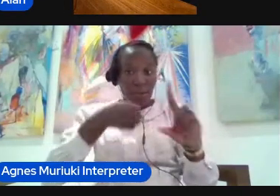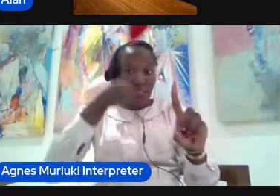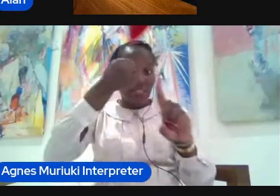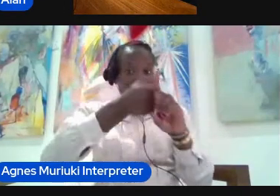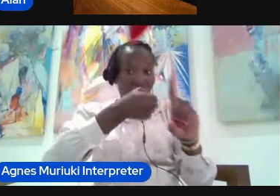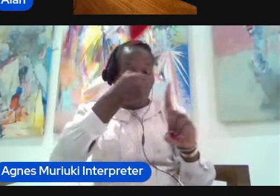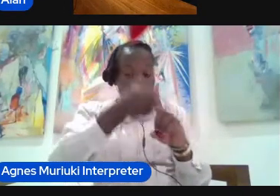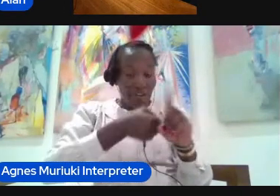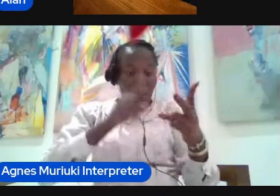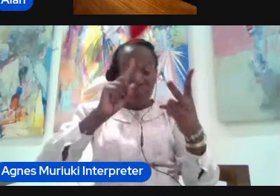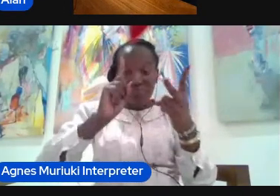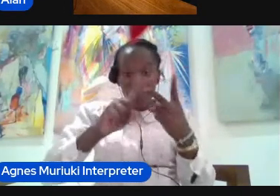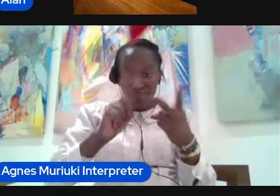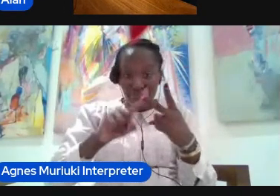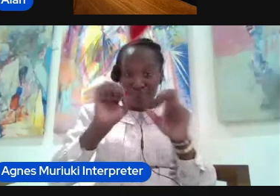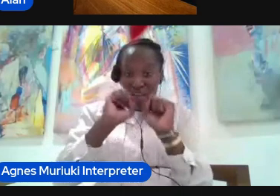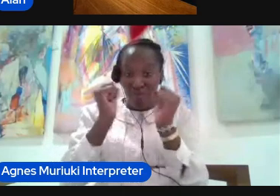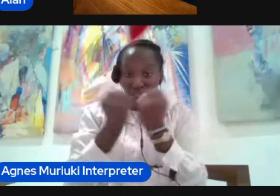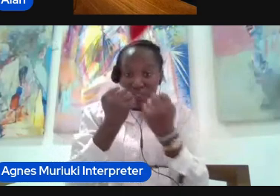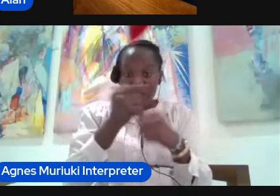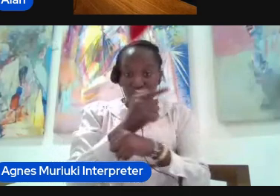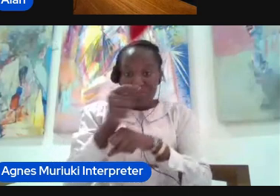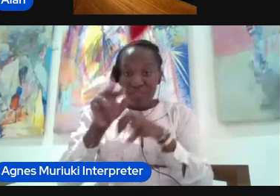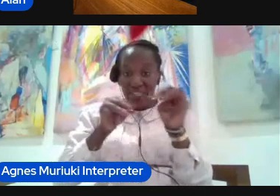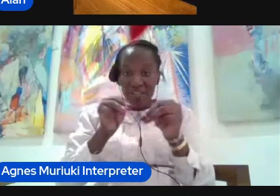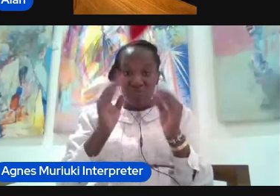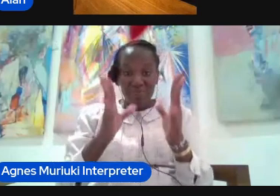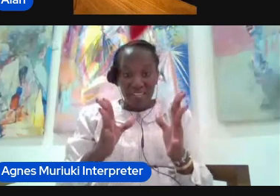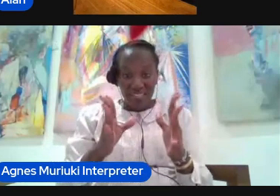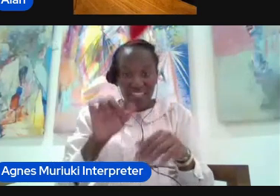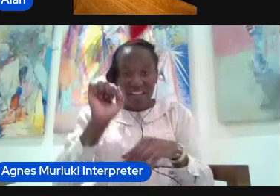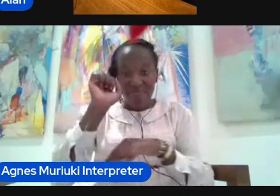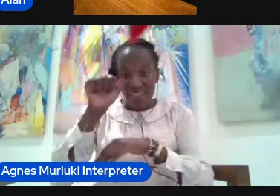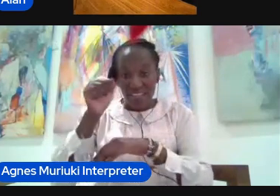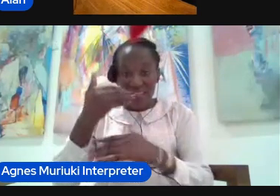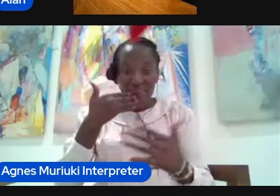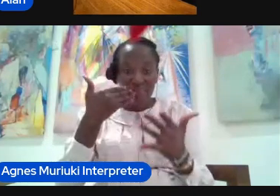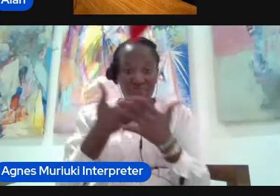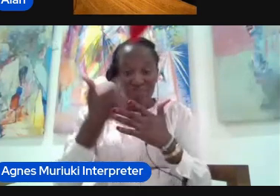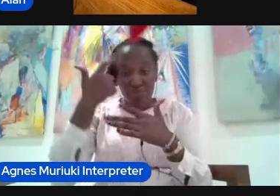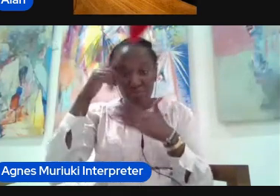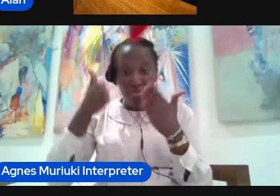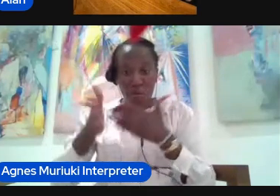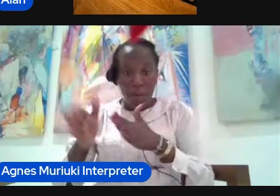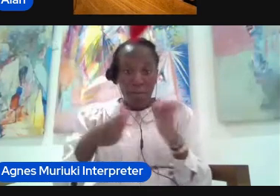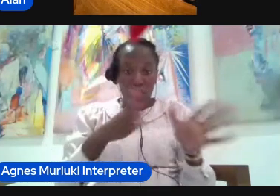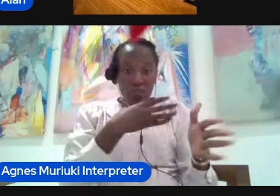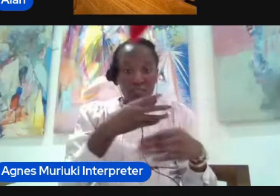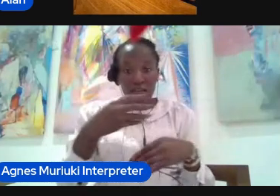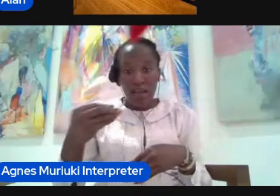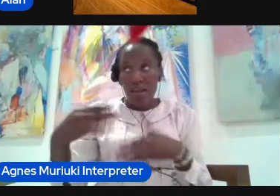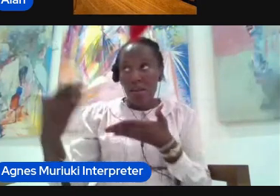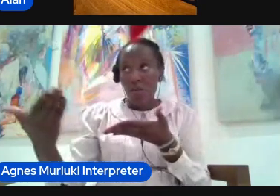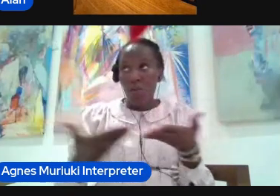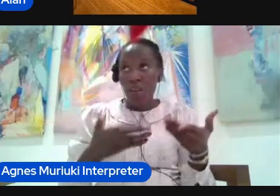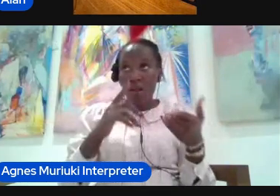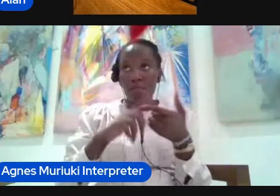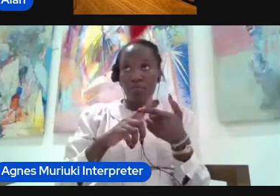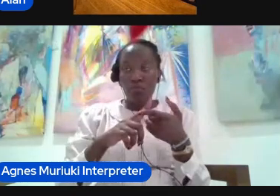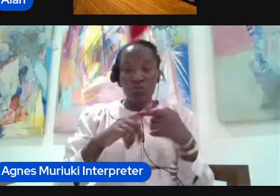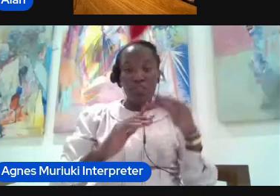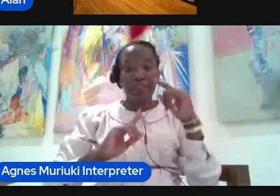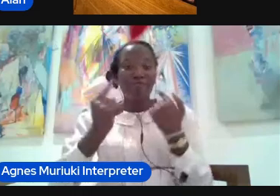media manager, and yes, thank you for this opportunity and welcome to the